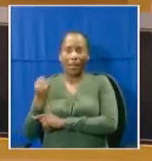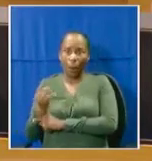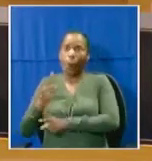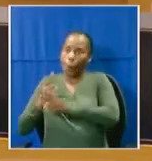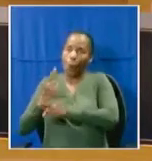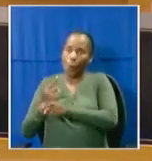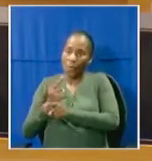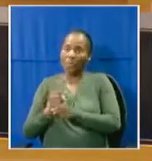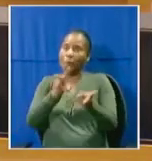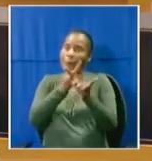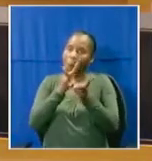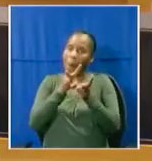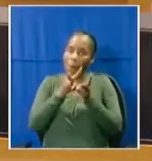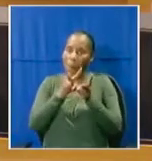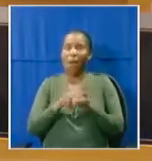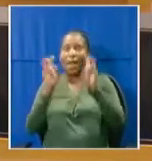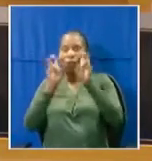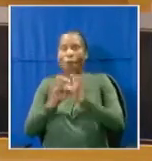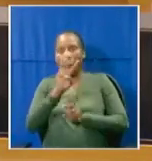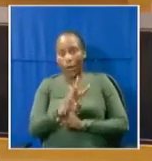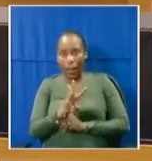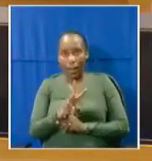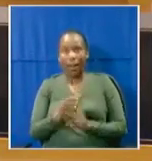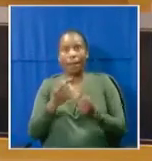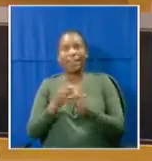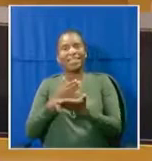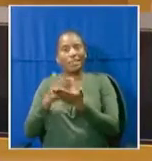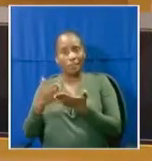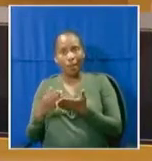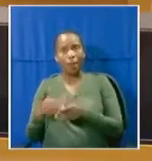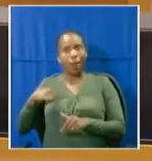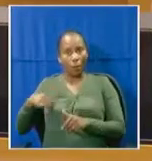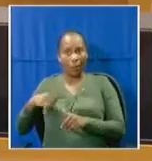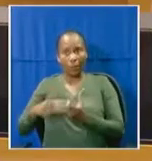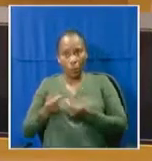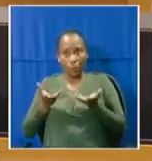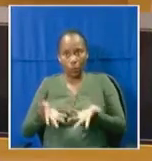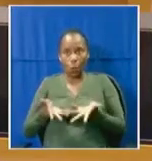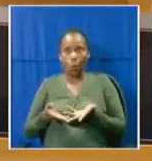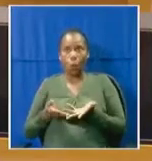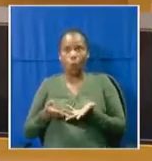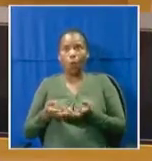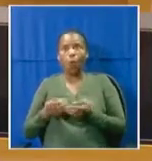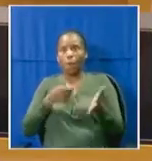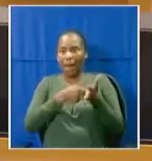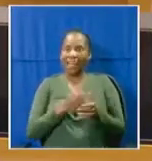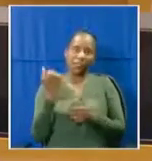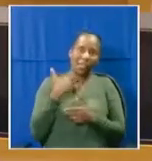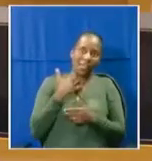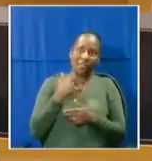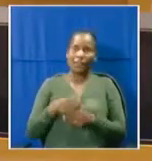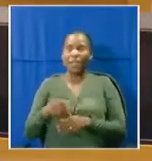owing Eskom if they do that. But some of the municipalities are actually doing that. And